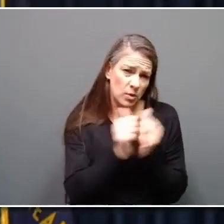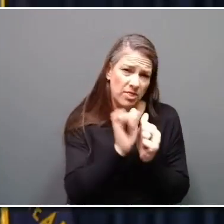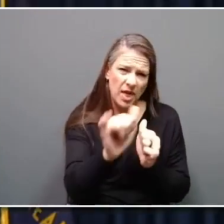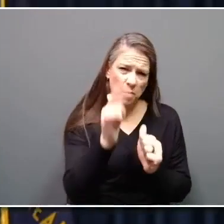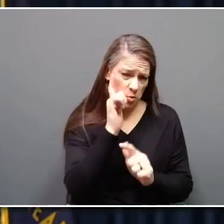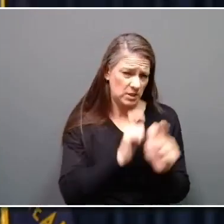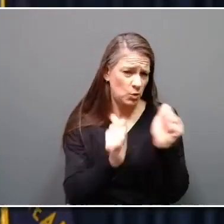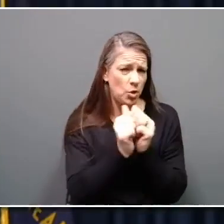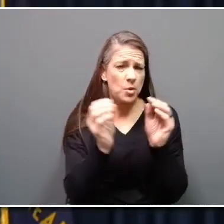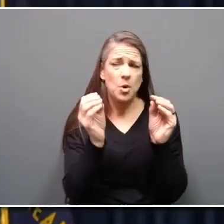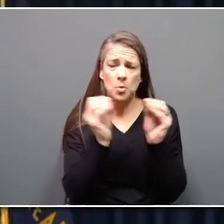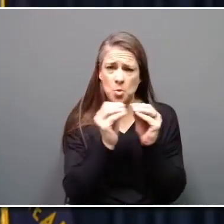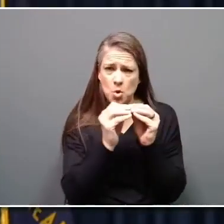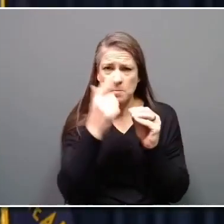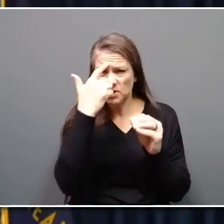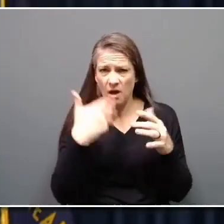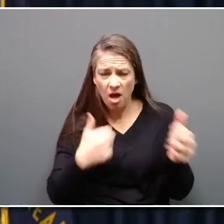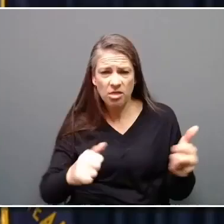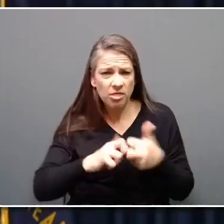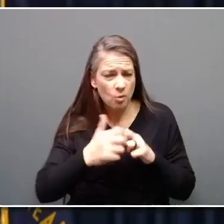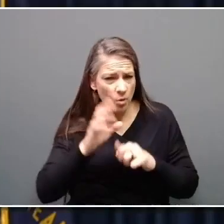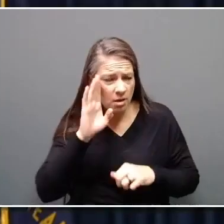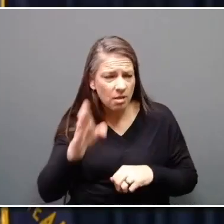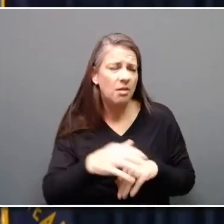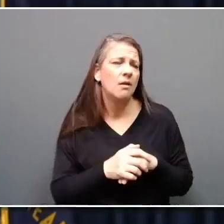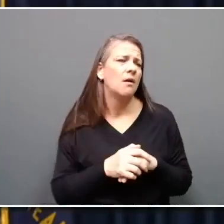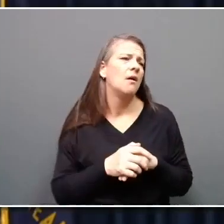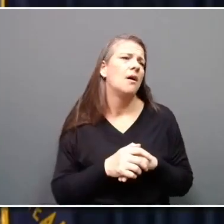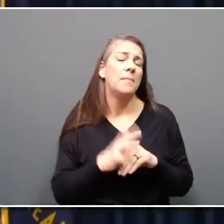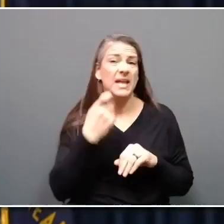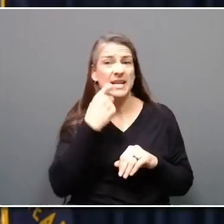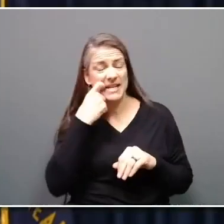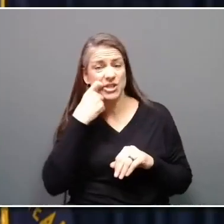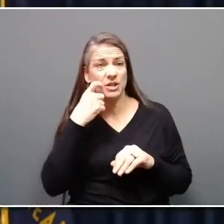certainly rise in mental health, how we got hit by the addiction crisis,